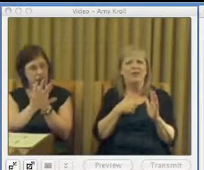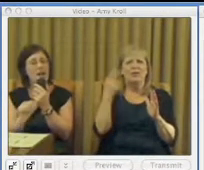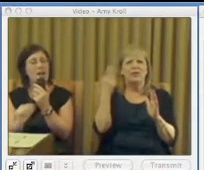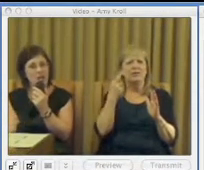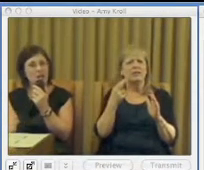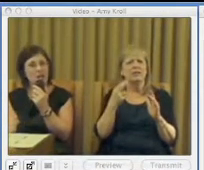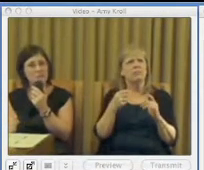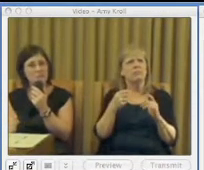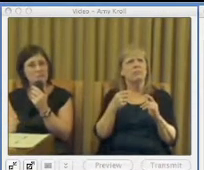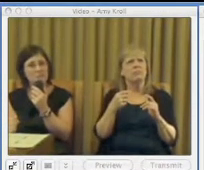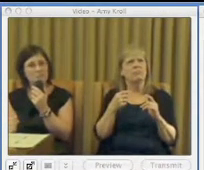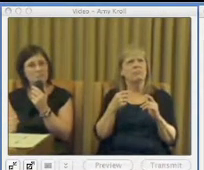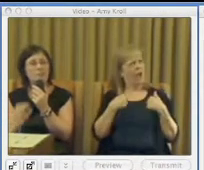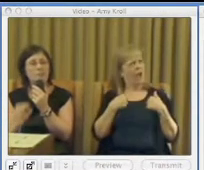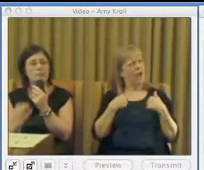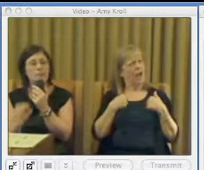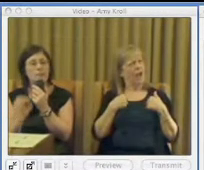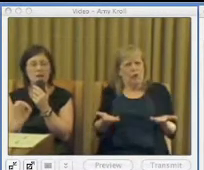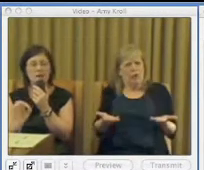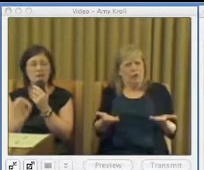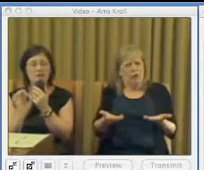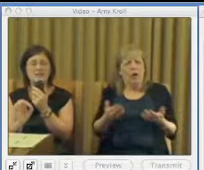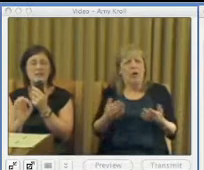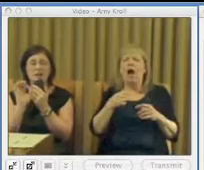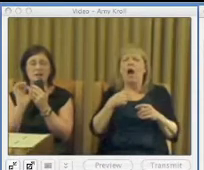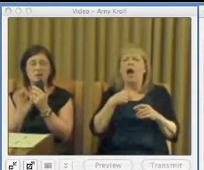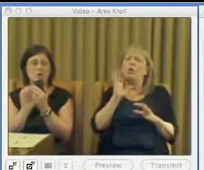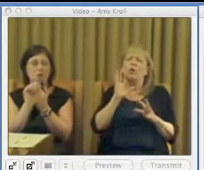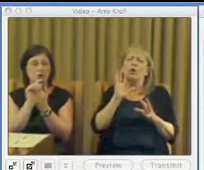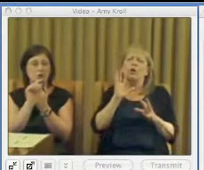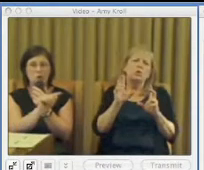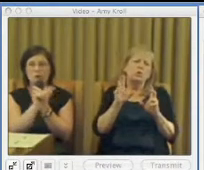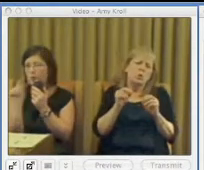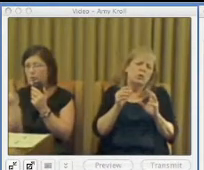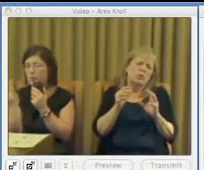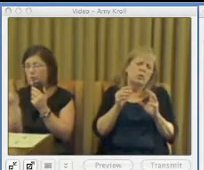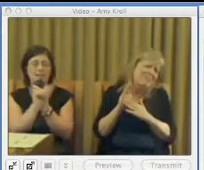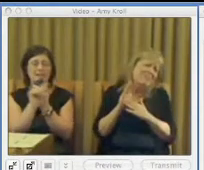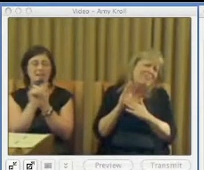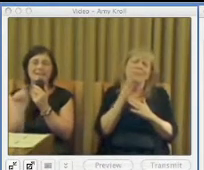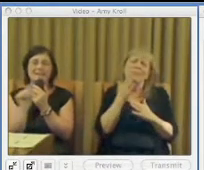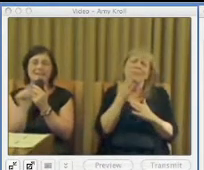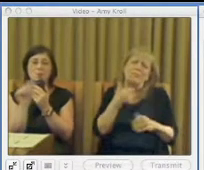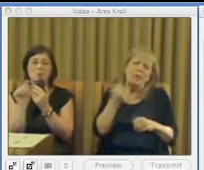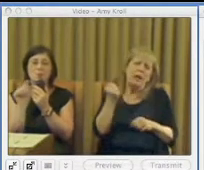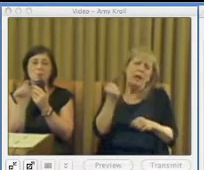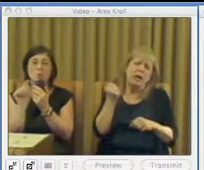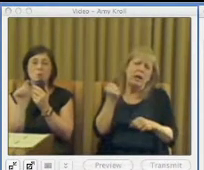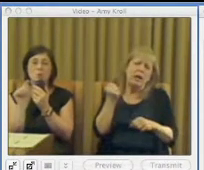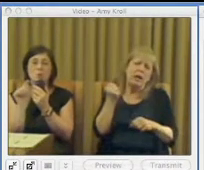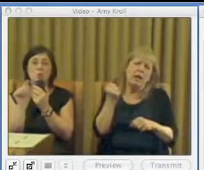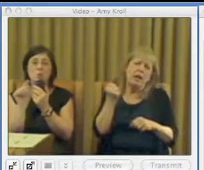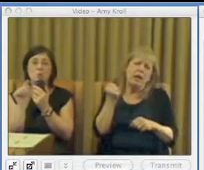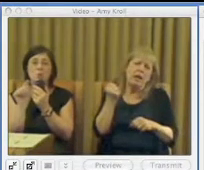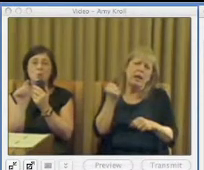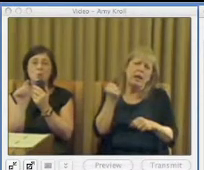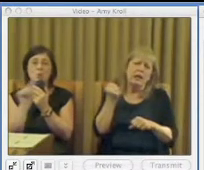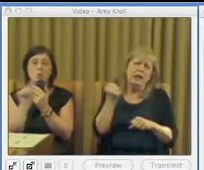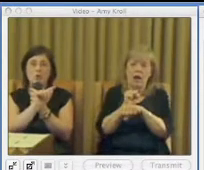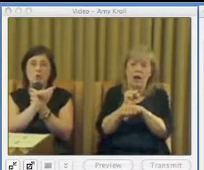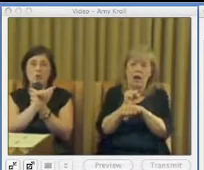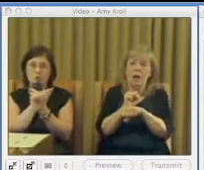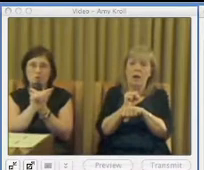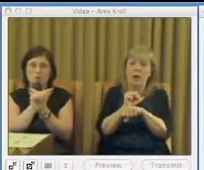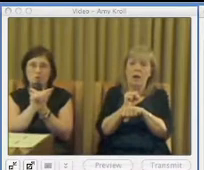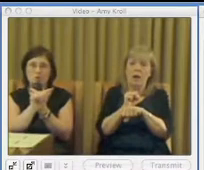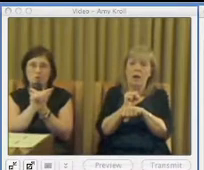say, I am here and I'm going to do my very best to make sure that you get to talk about what you want to talk